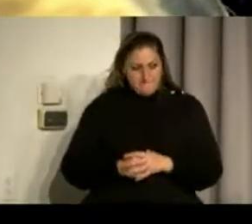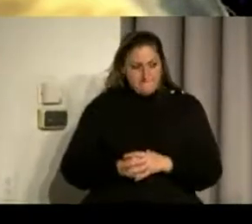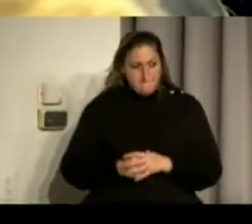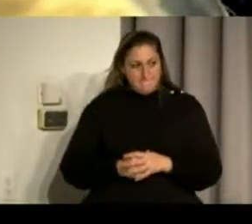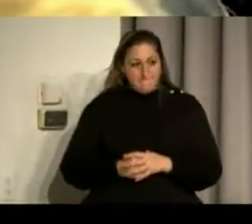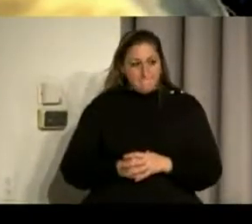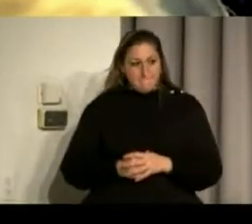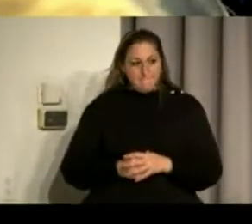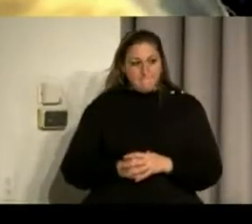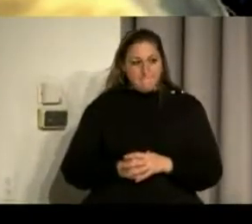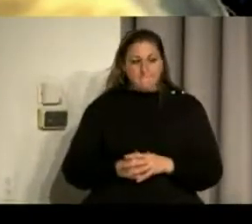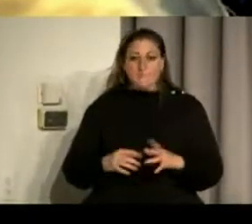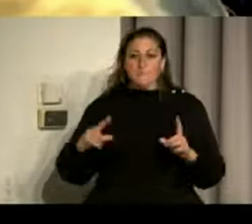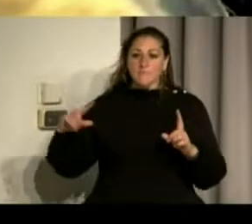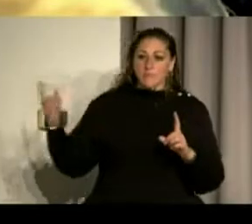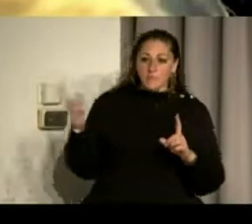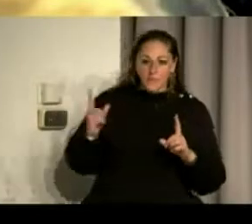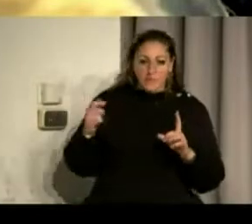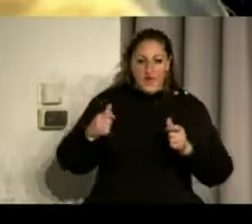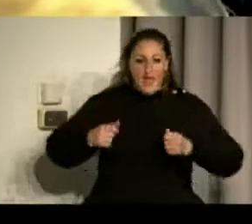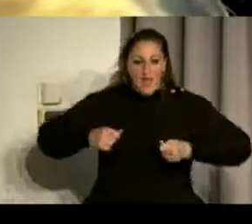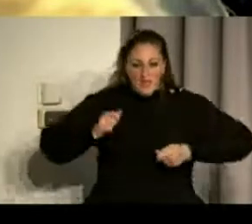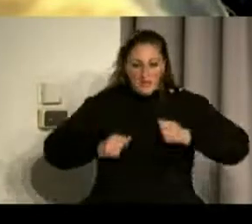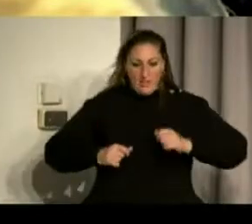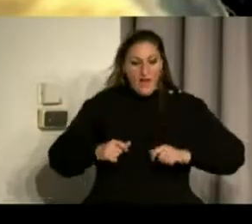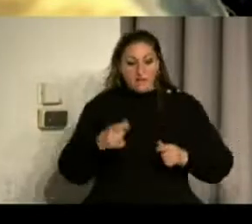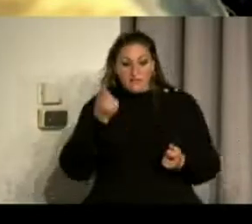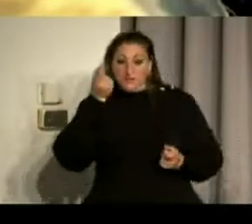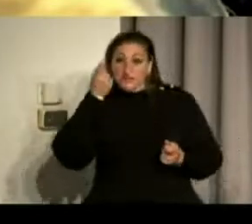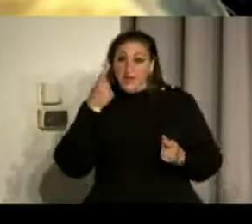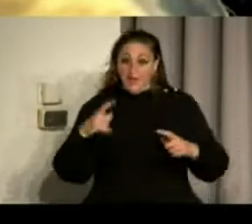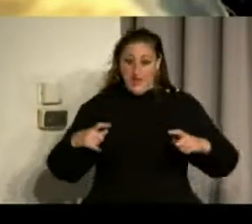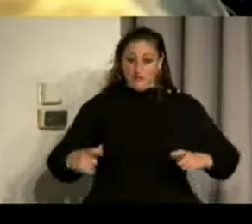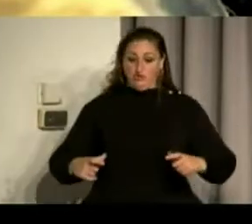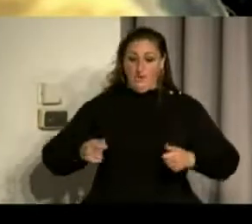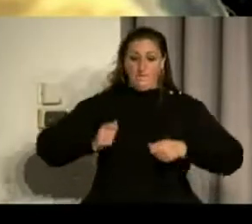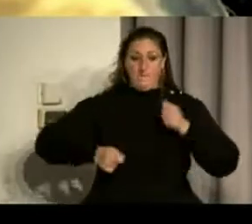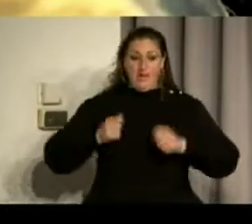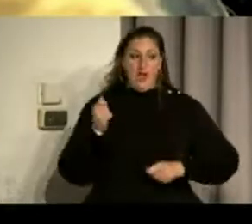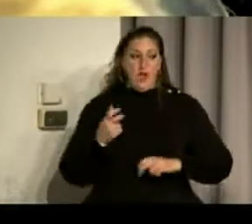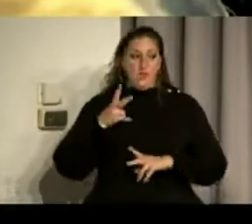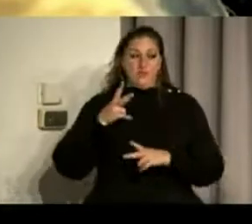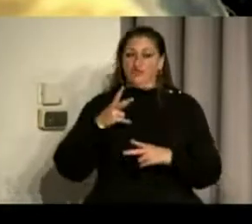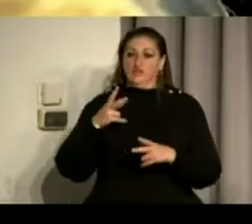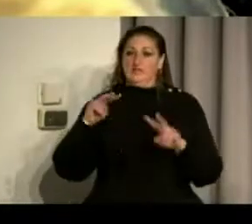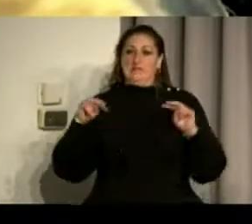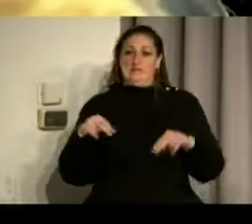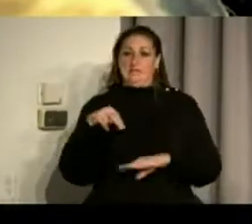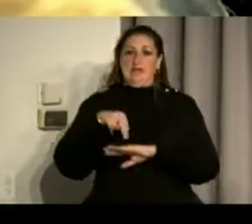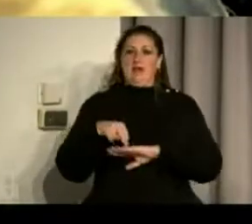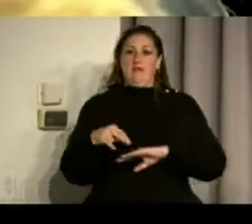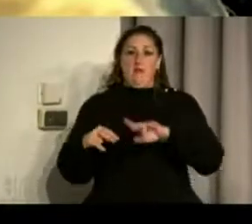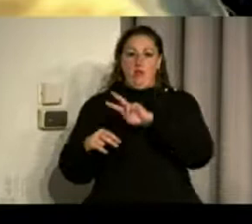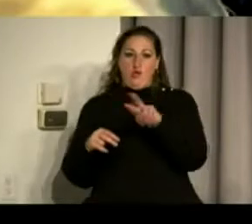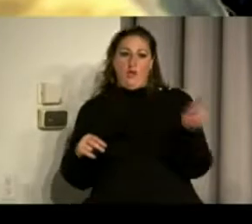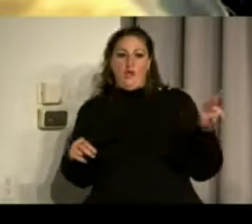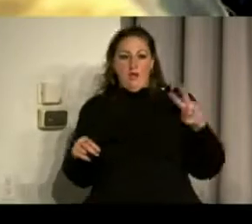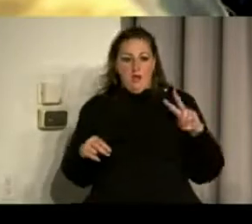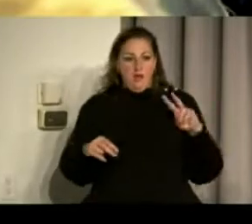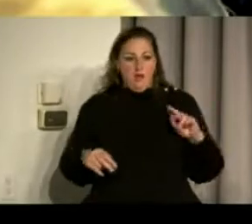A nephew came up to me and that drum, that's not my drum. I was just standing there looking on.